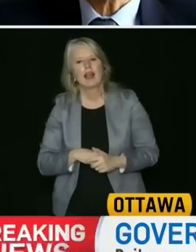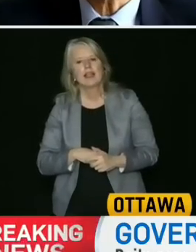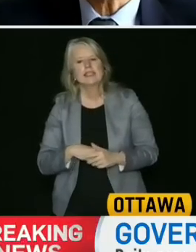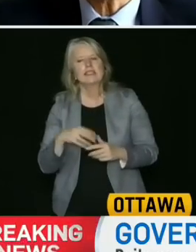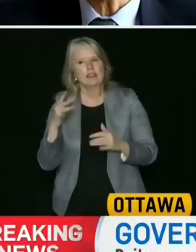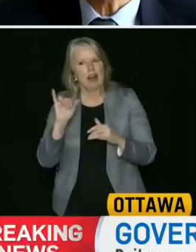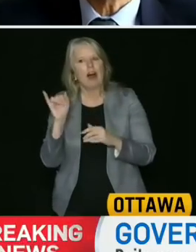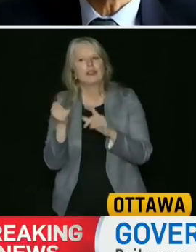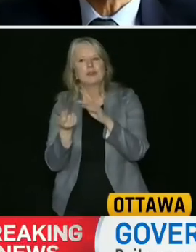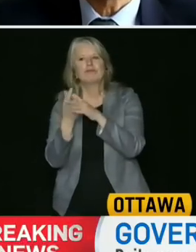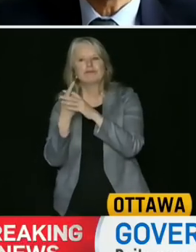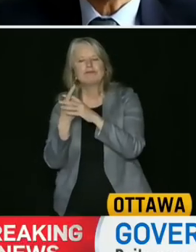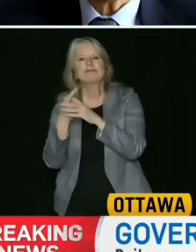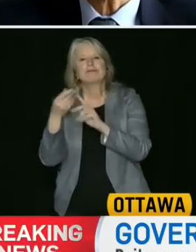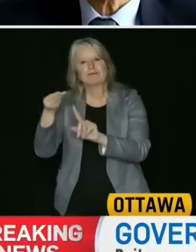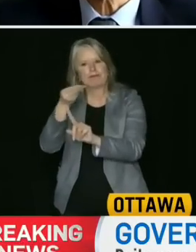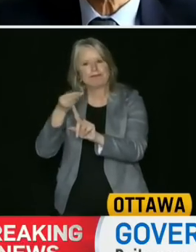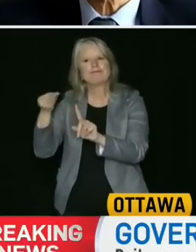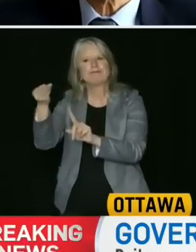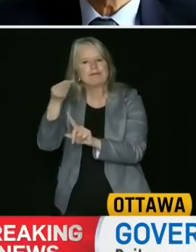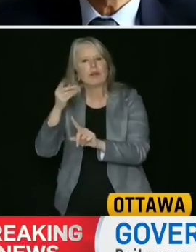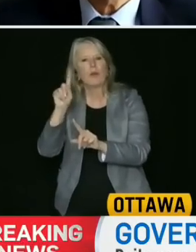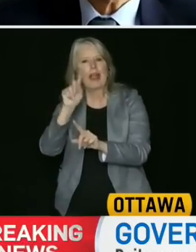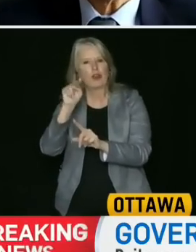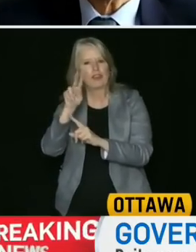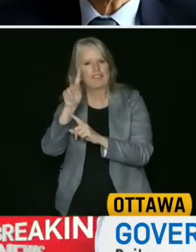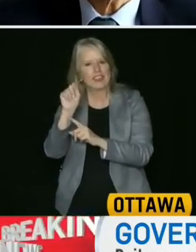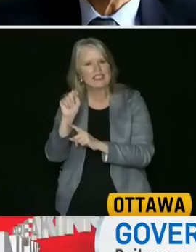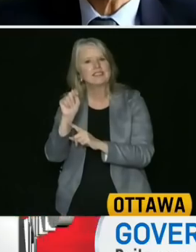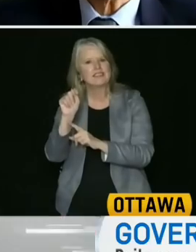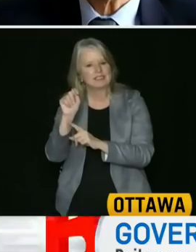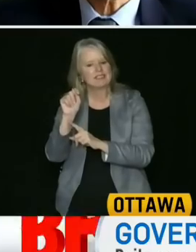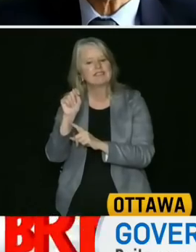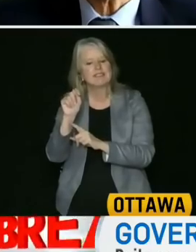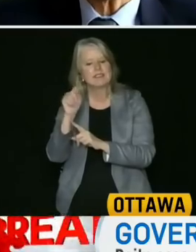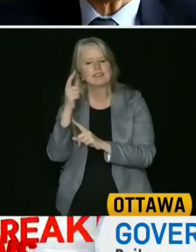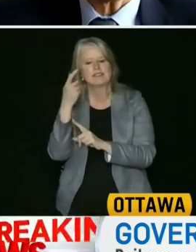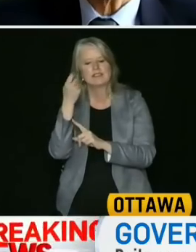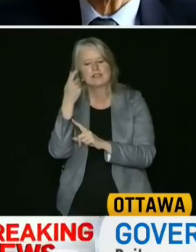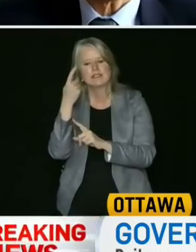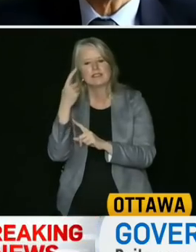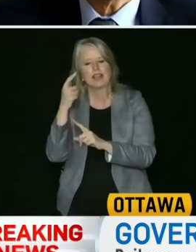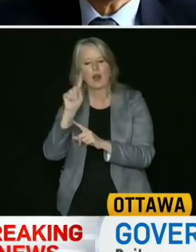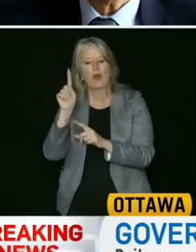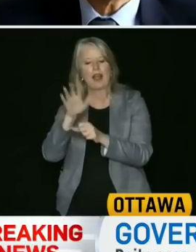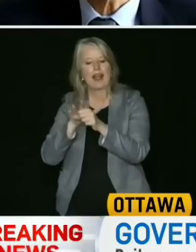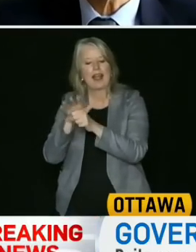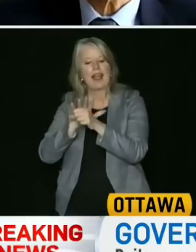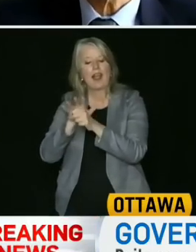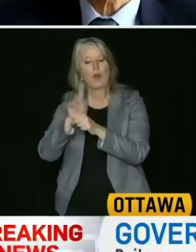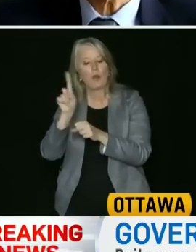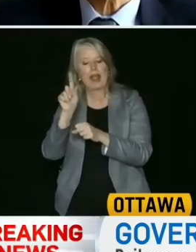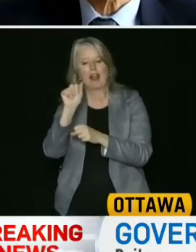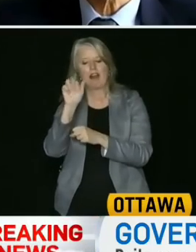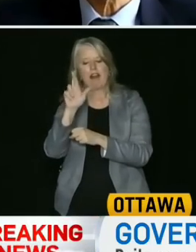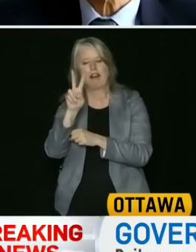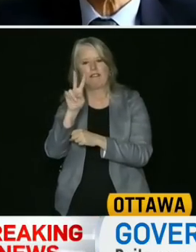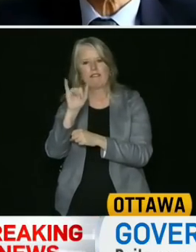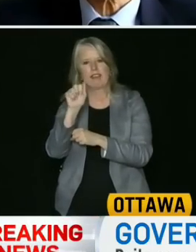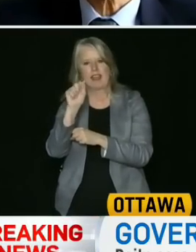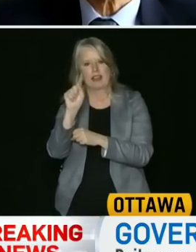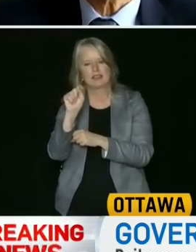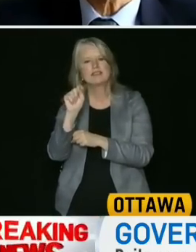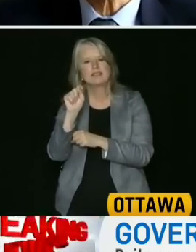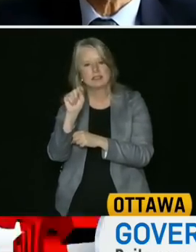Renewed activity has also been reported in Nunavut. To date, all cases are located in Aviat,